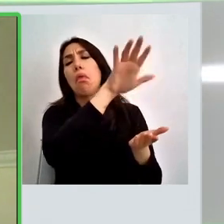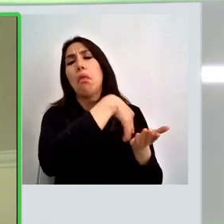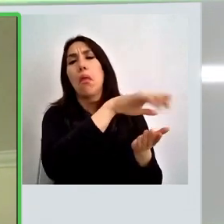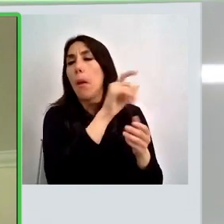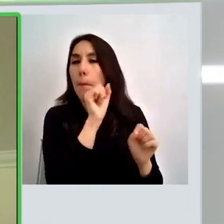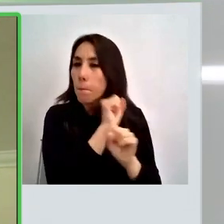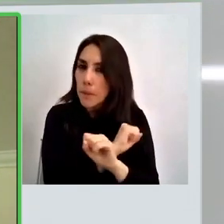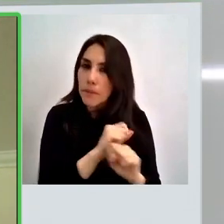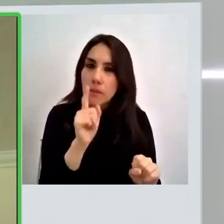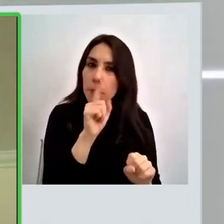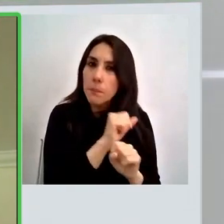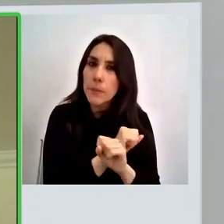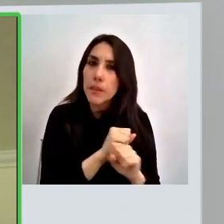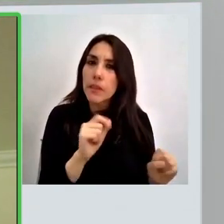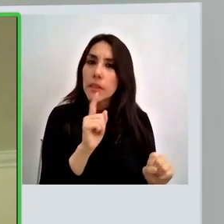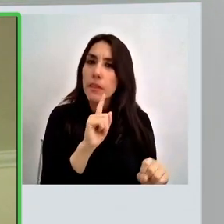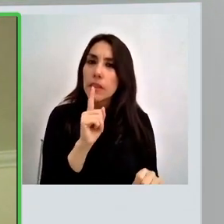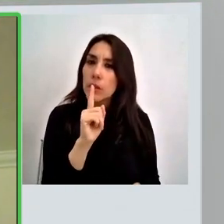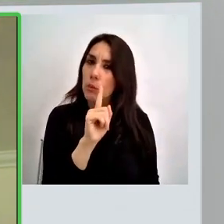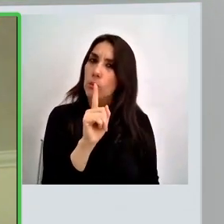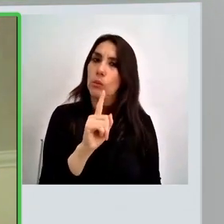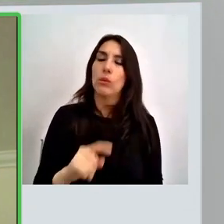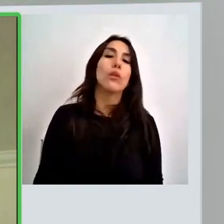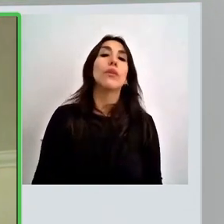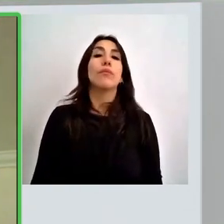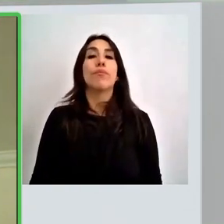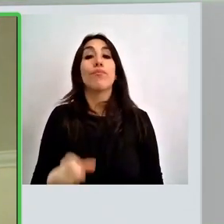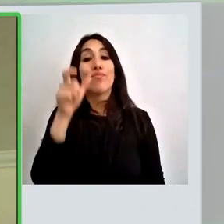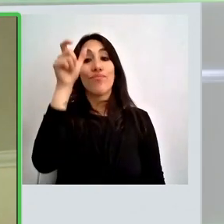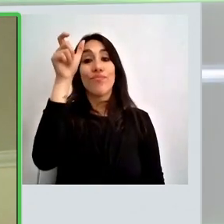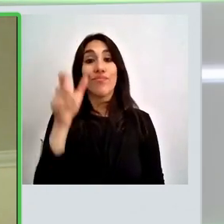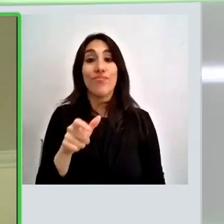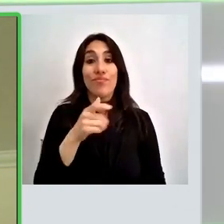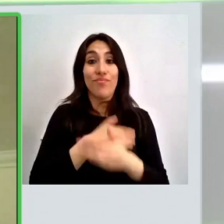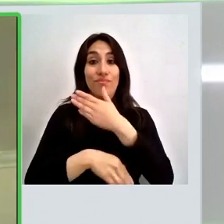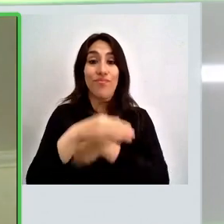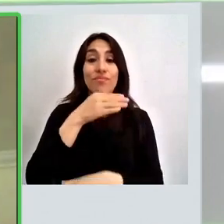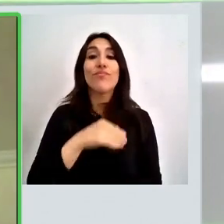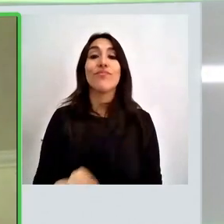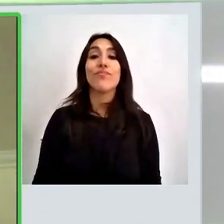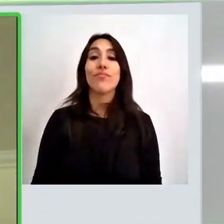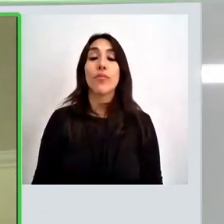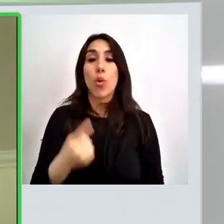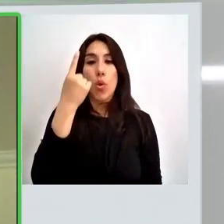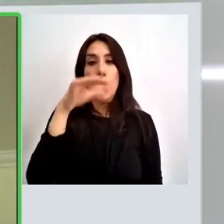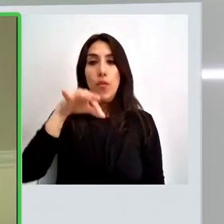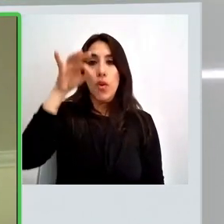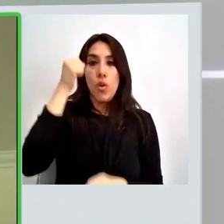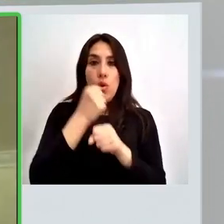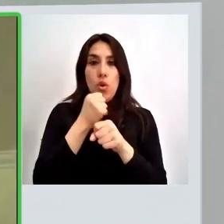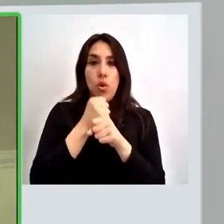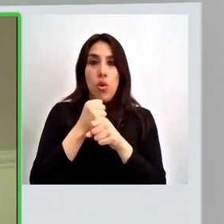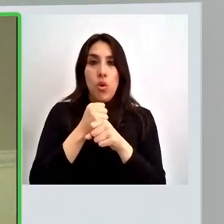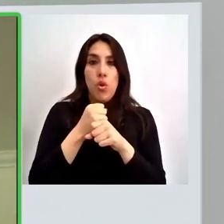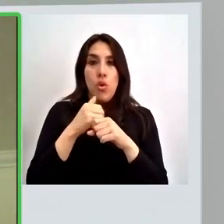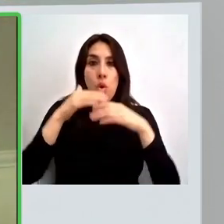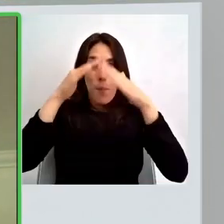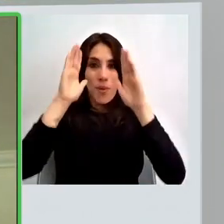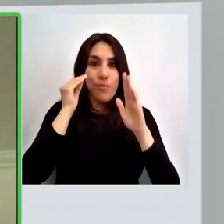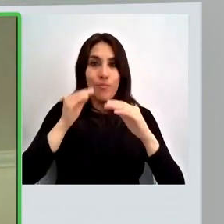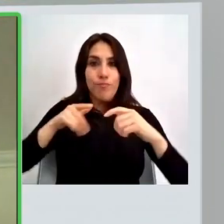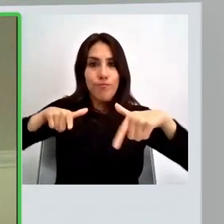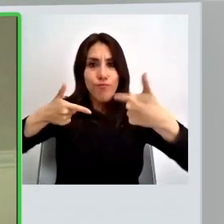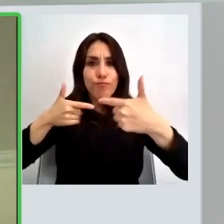in a workplace setting? Well, my response to that is this. It should be both. If a